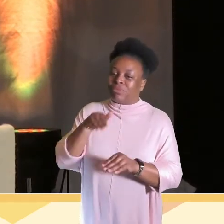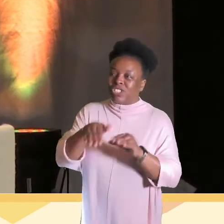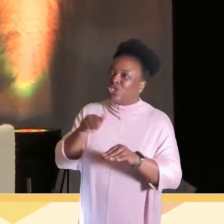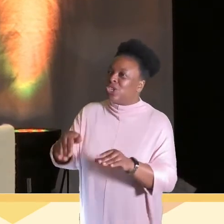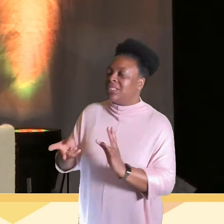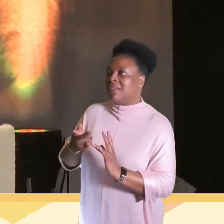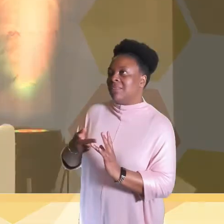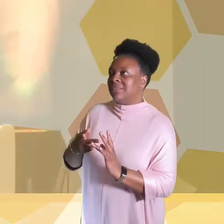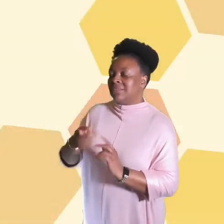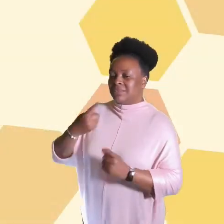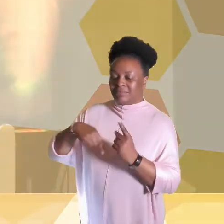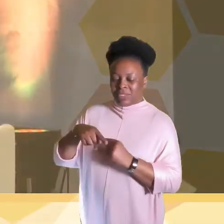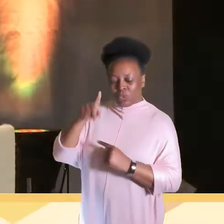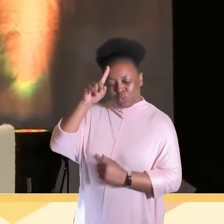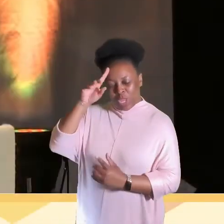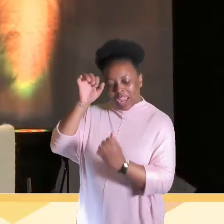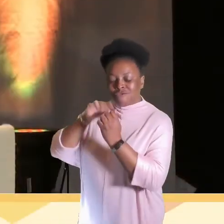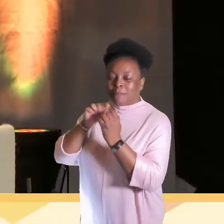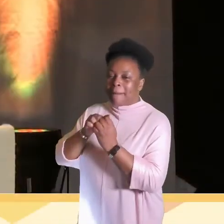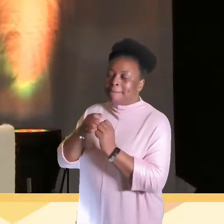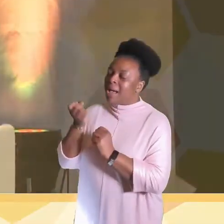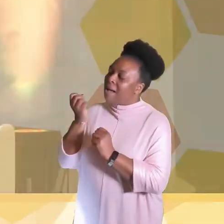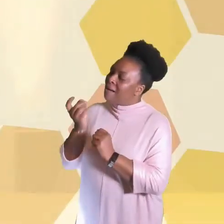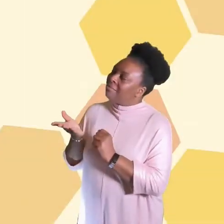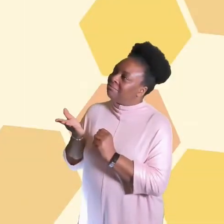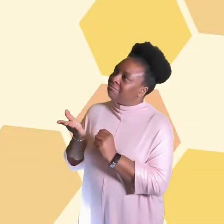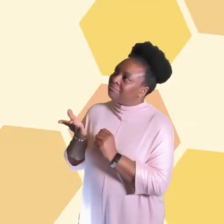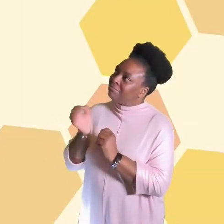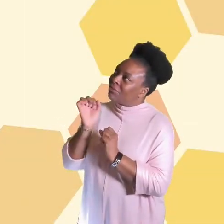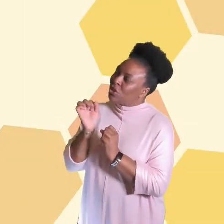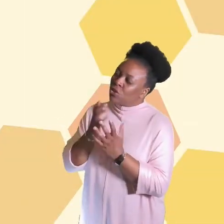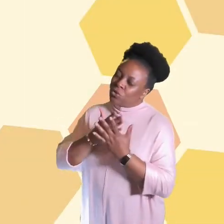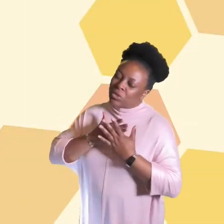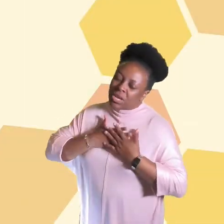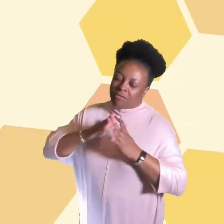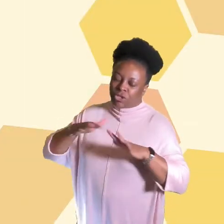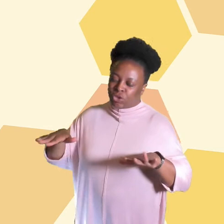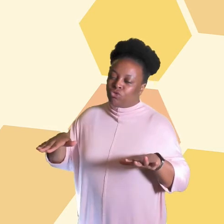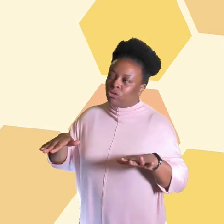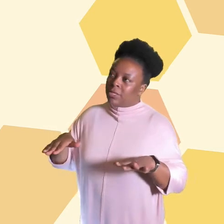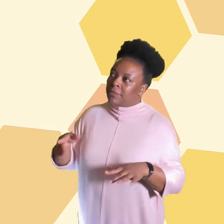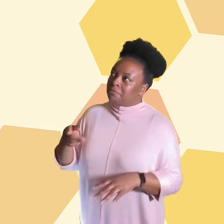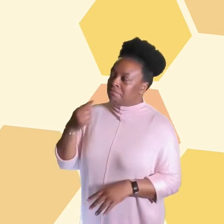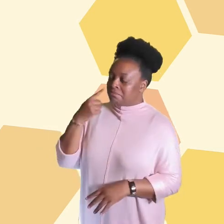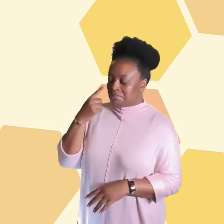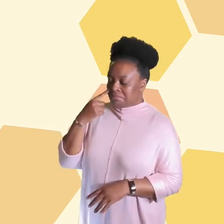remember these, your loved children.